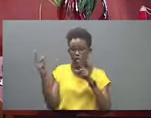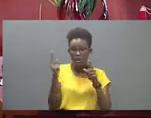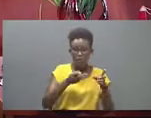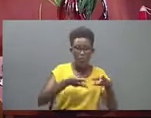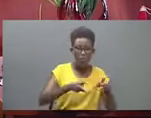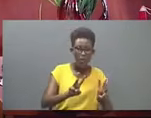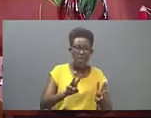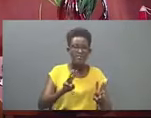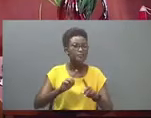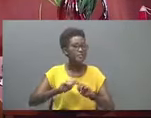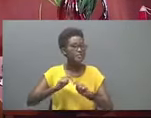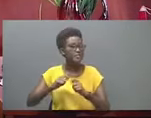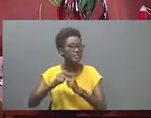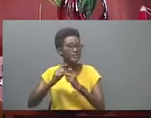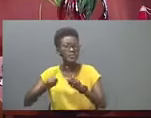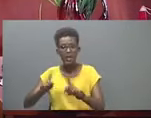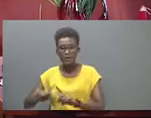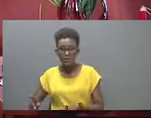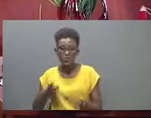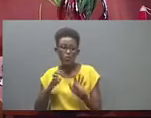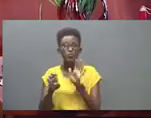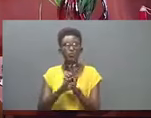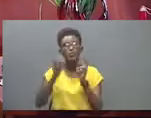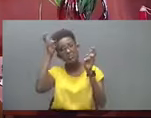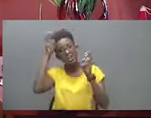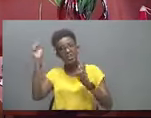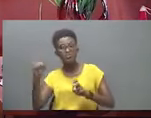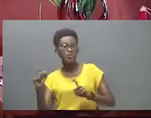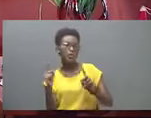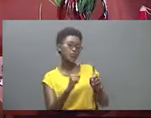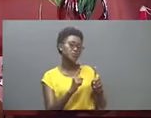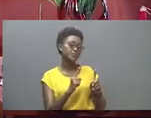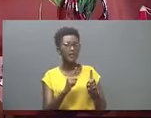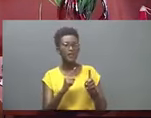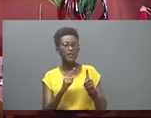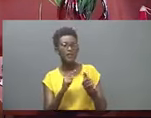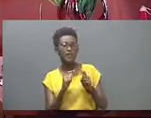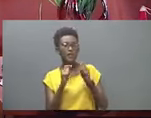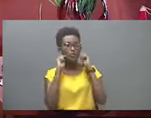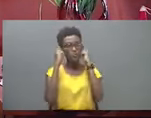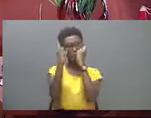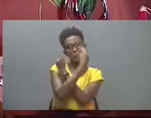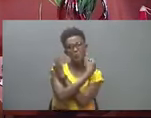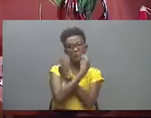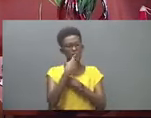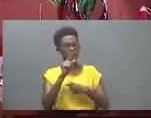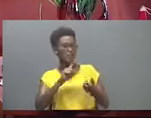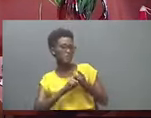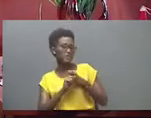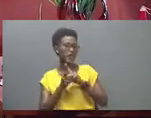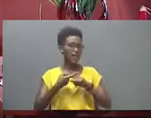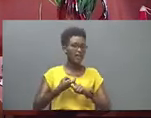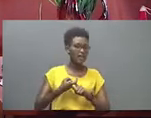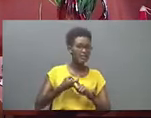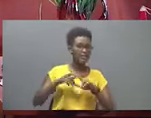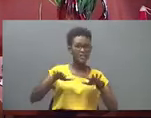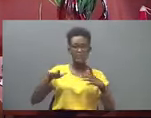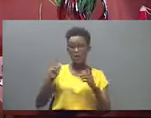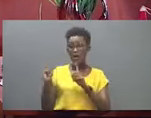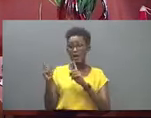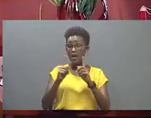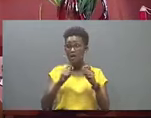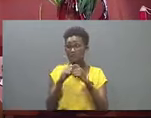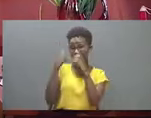He comes in the form, he can come in a form of a friend. Yaza mu ishusho y'inshuti. He can come in a form